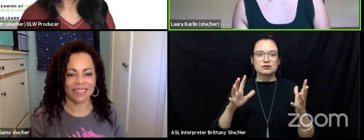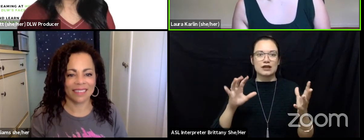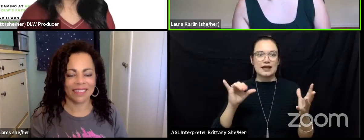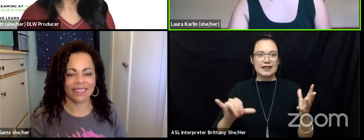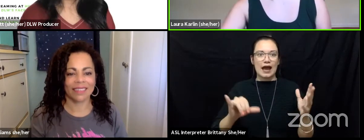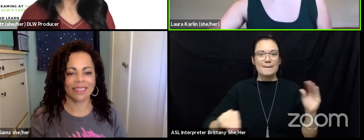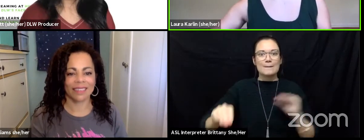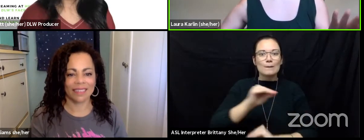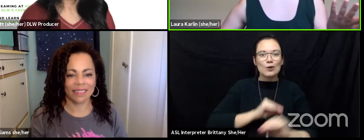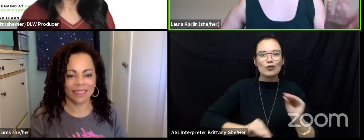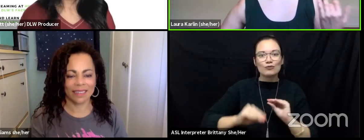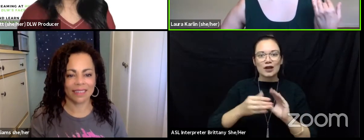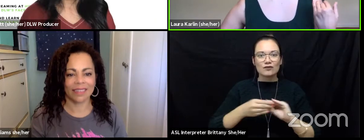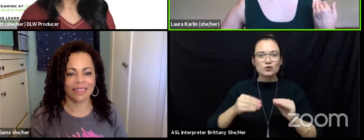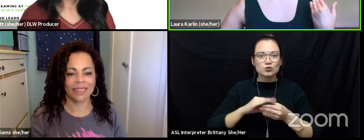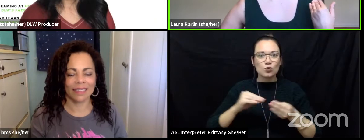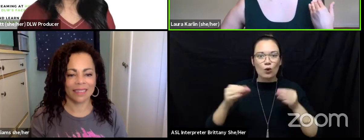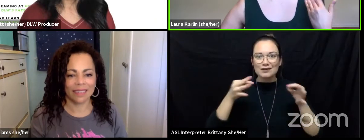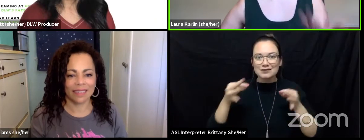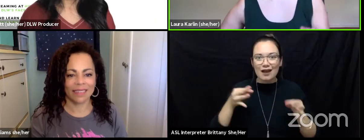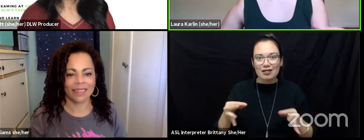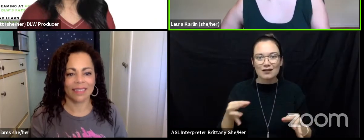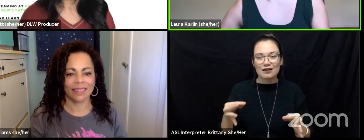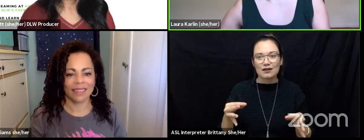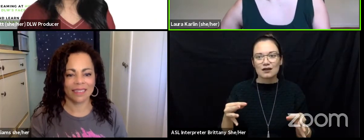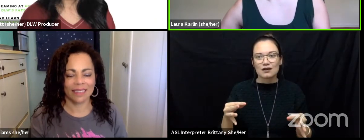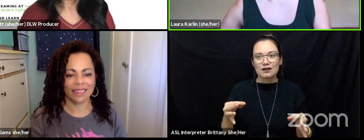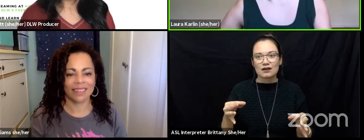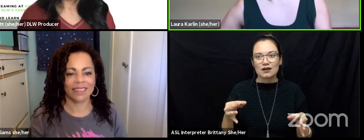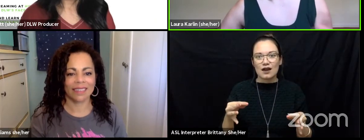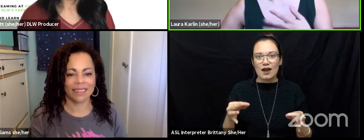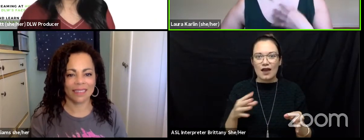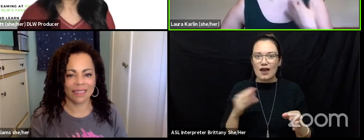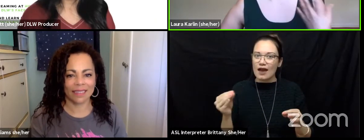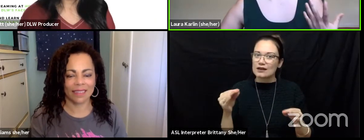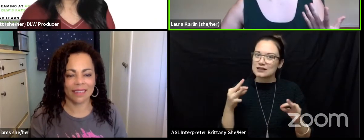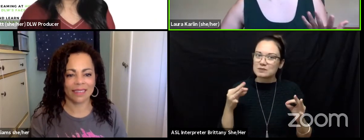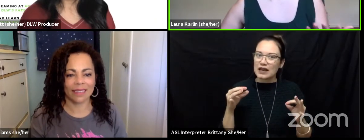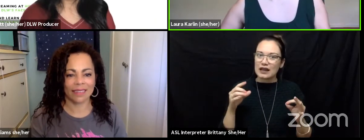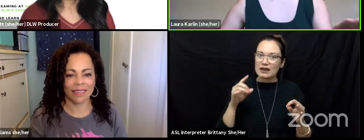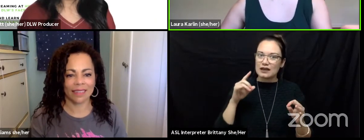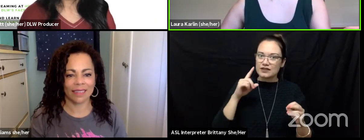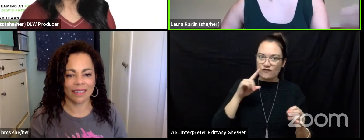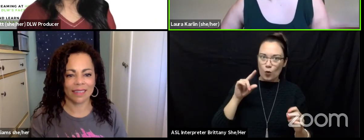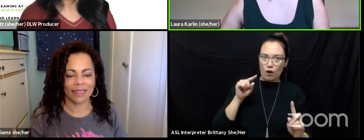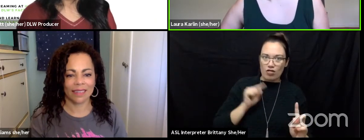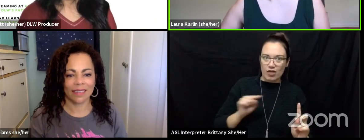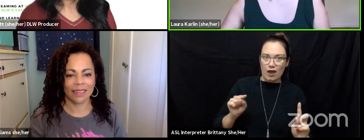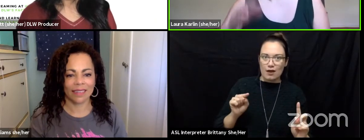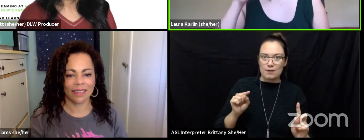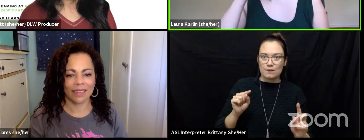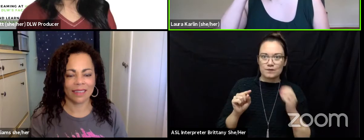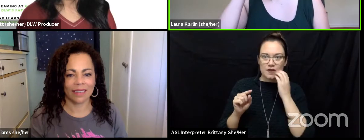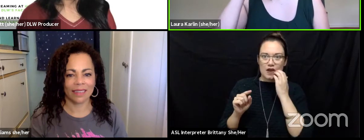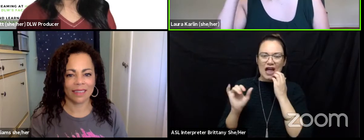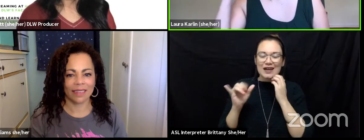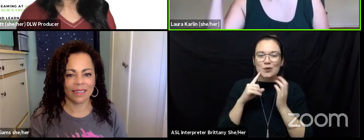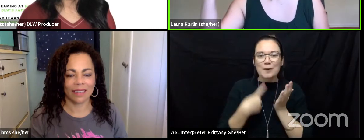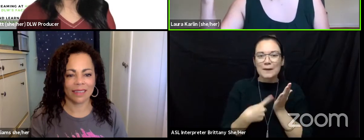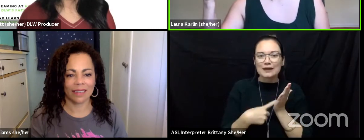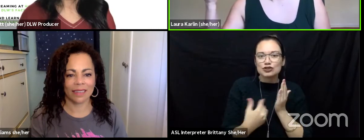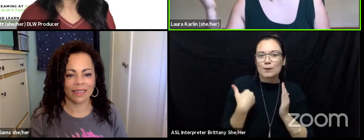or storytelling is for them. Even if it's, as you know, as we were talking about earlier, even if